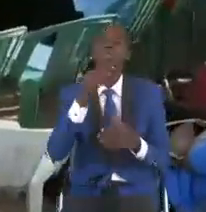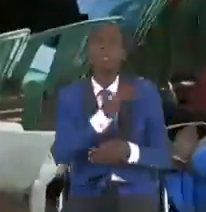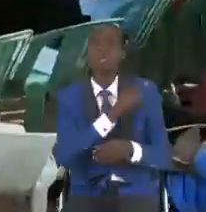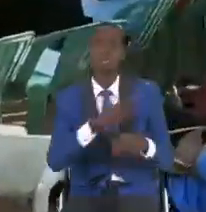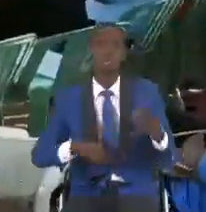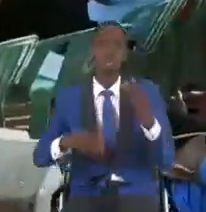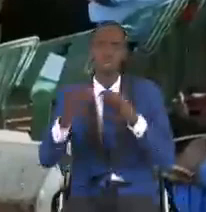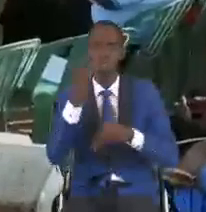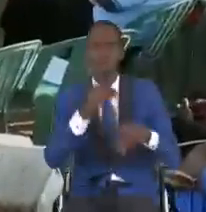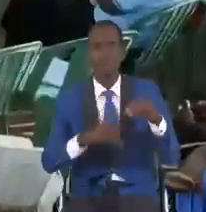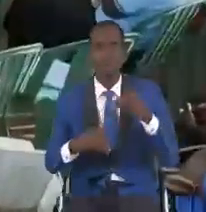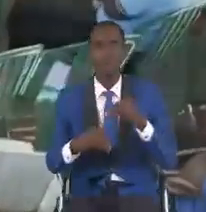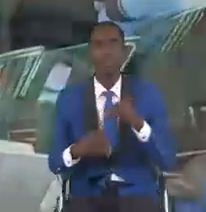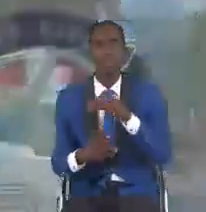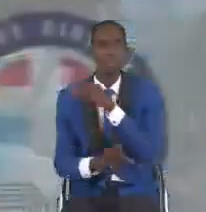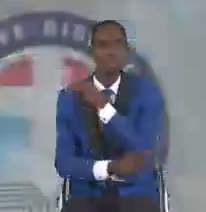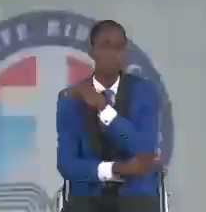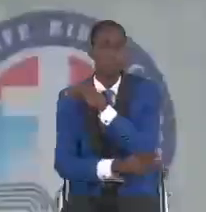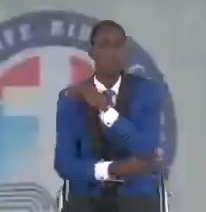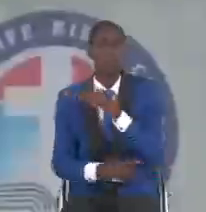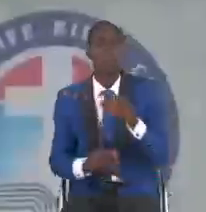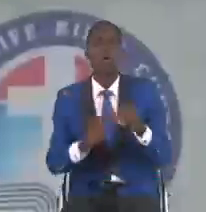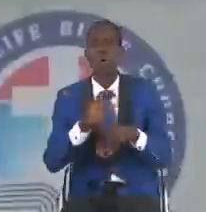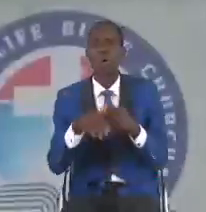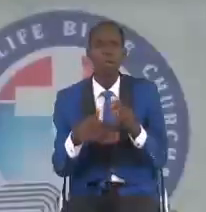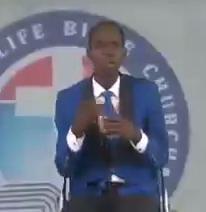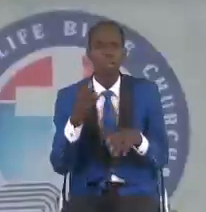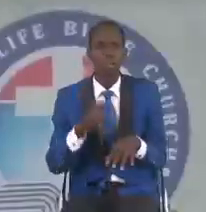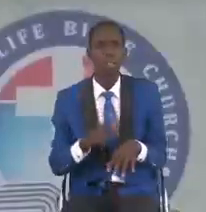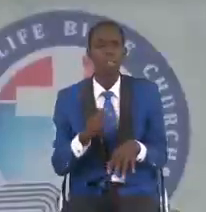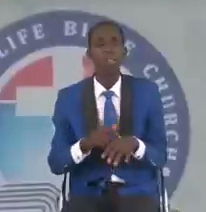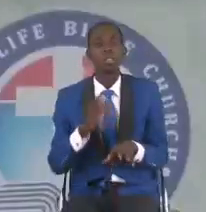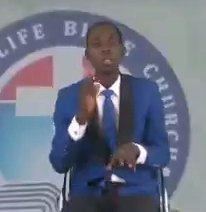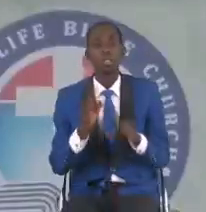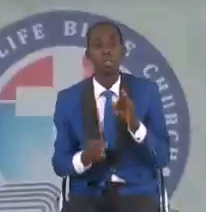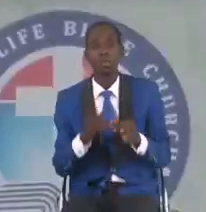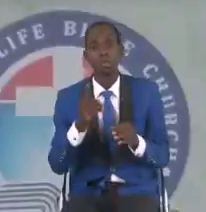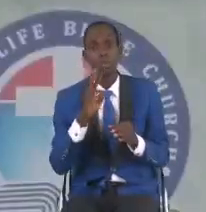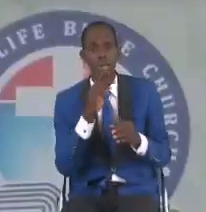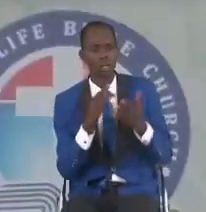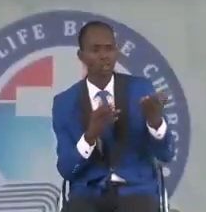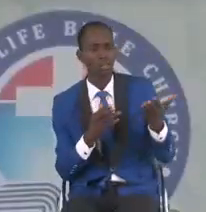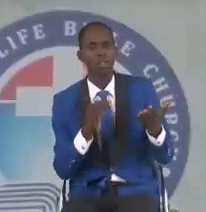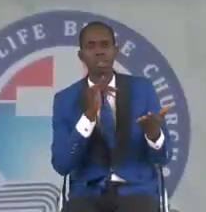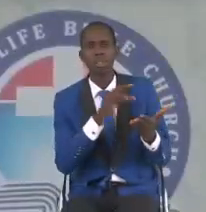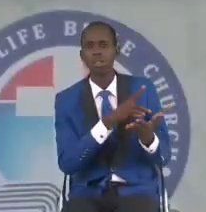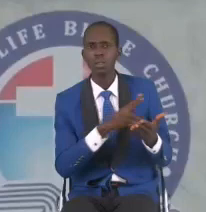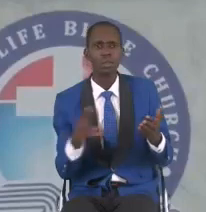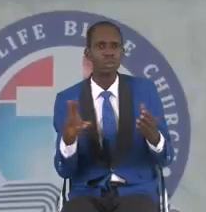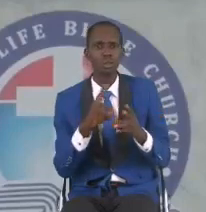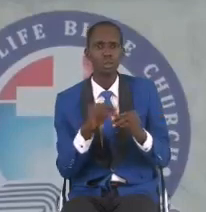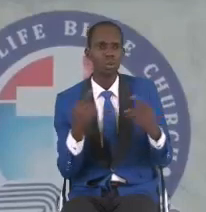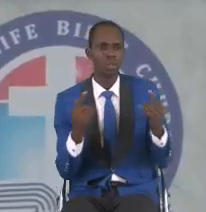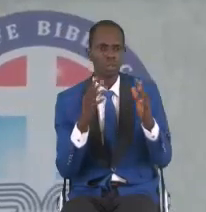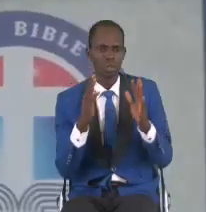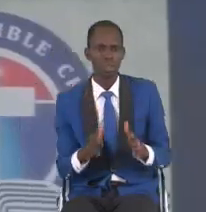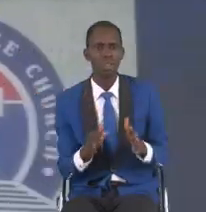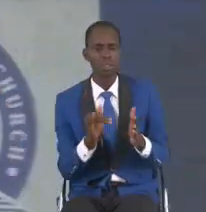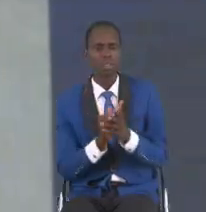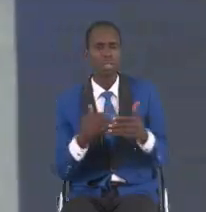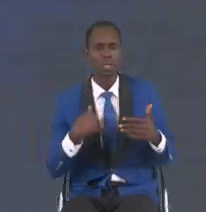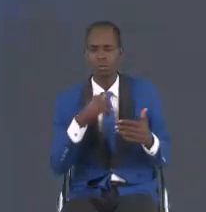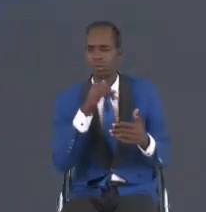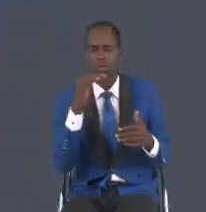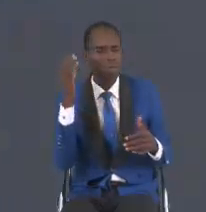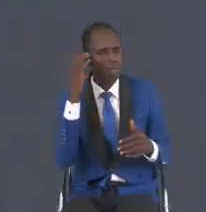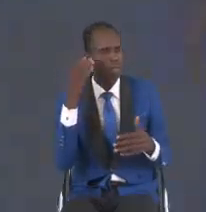conferences all the time. If you're there, there's no sinner, no new person there that has not heard. Go